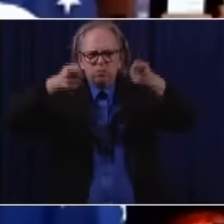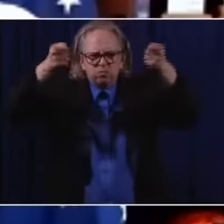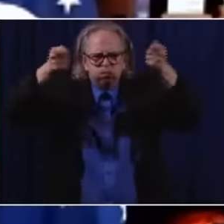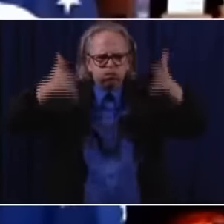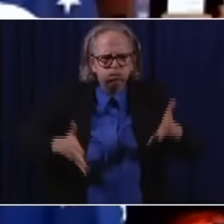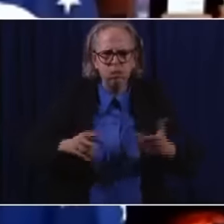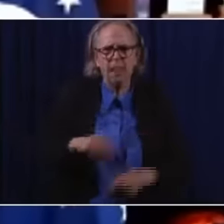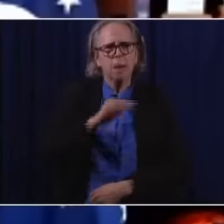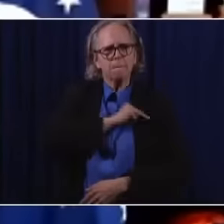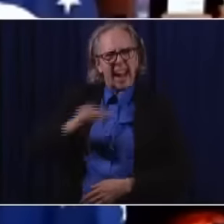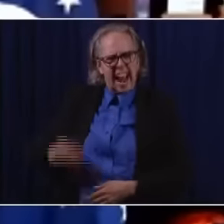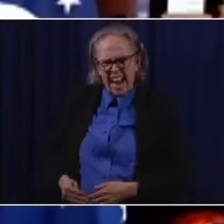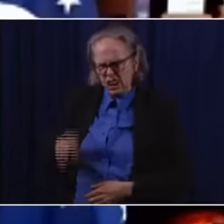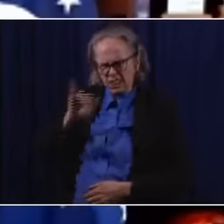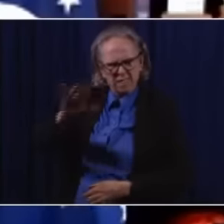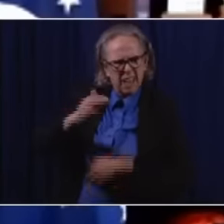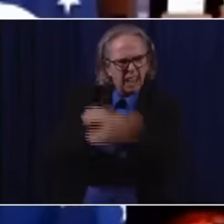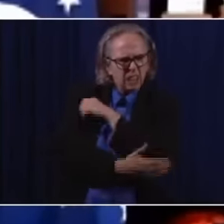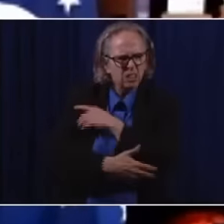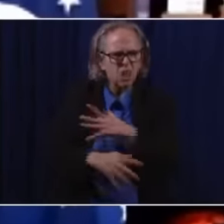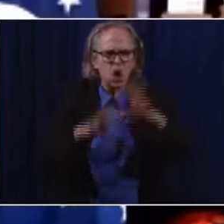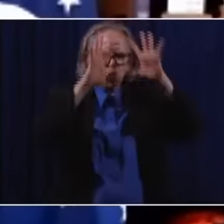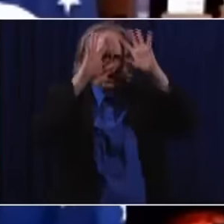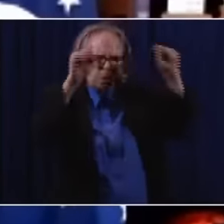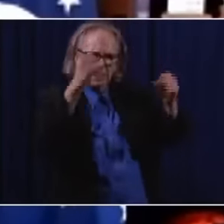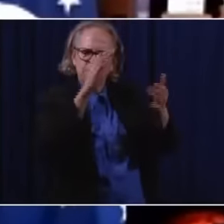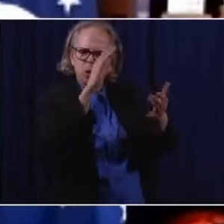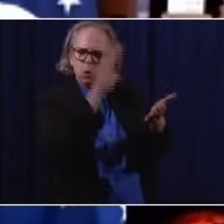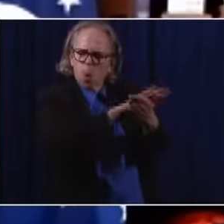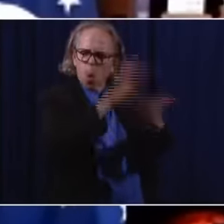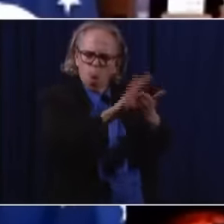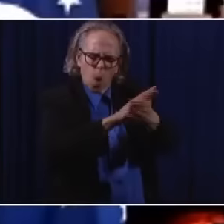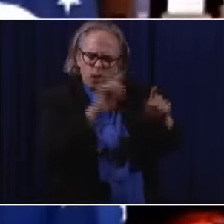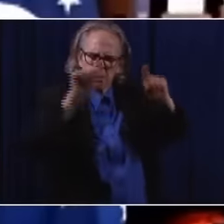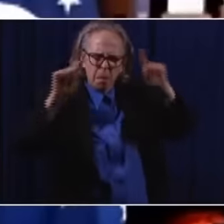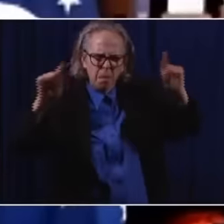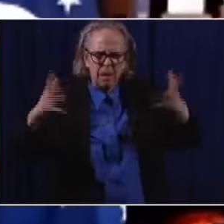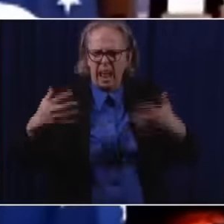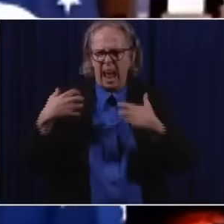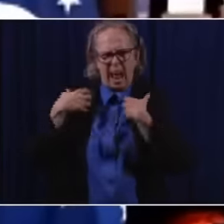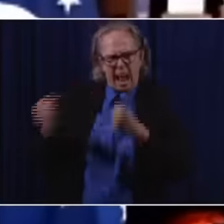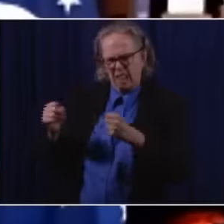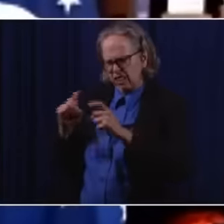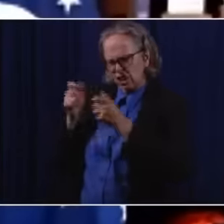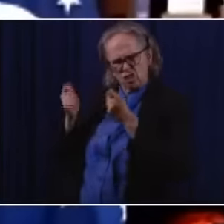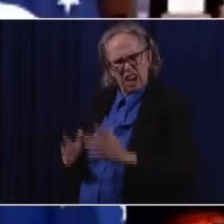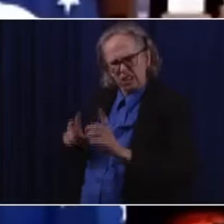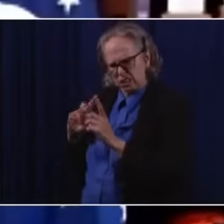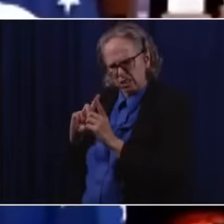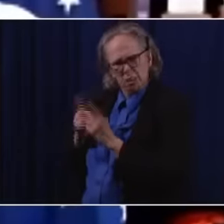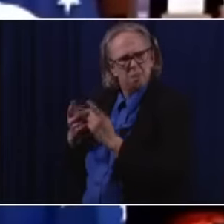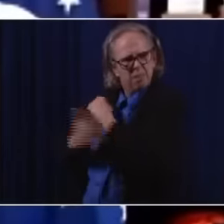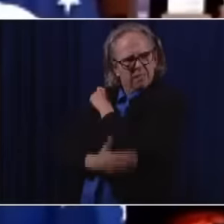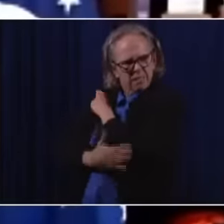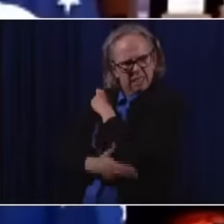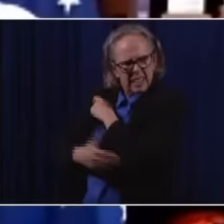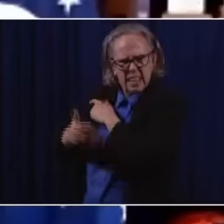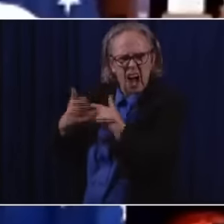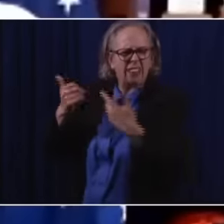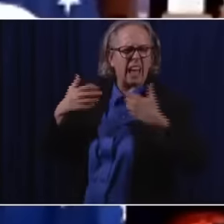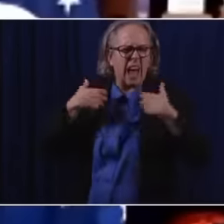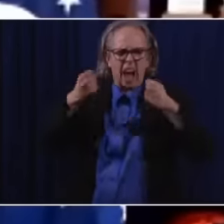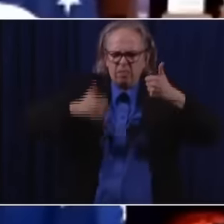the superintendents of schools, with the health director for the county, and other health officials and